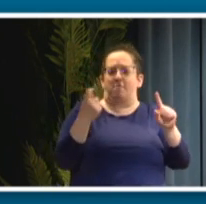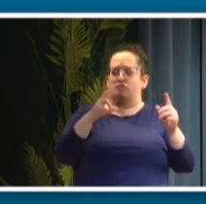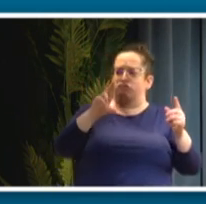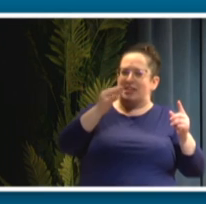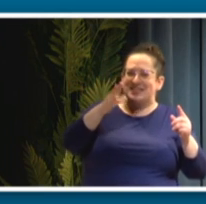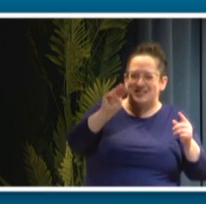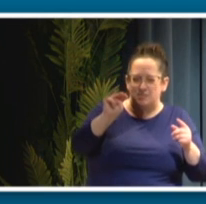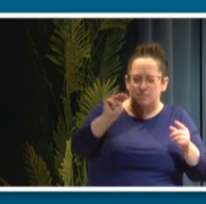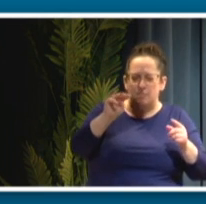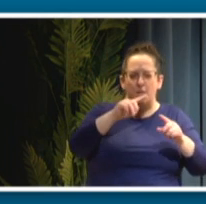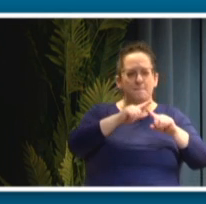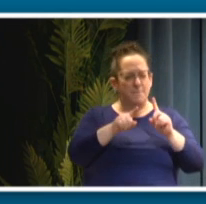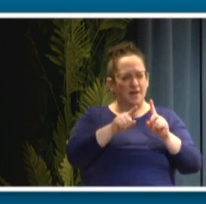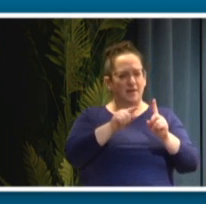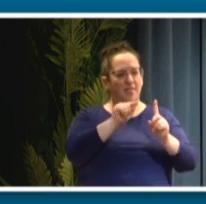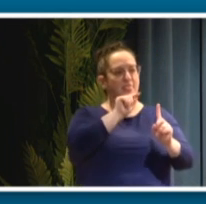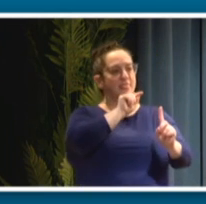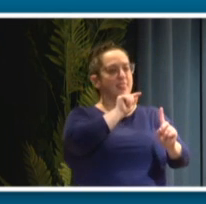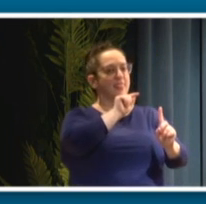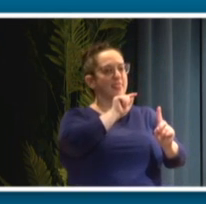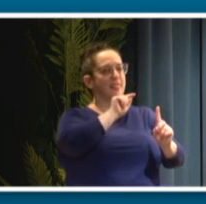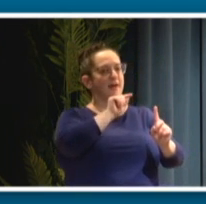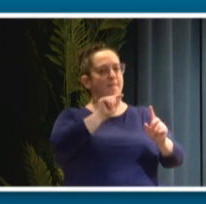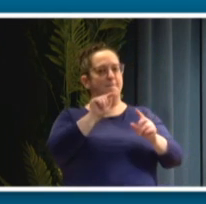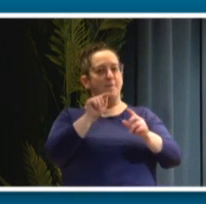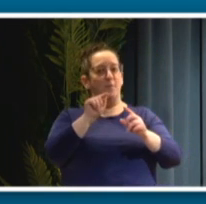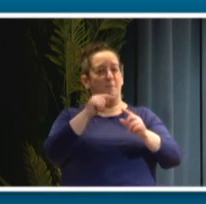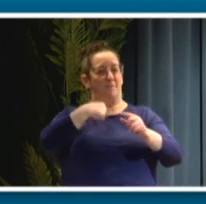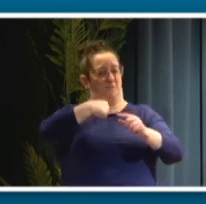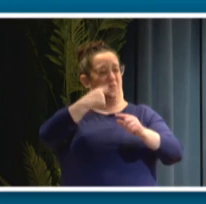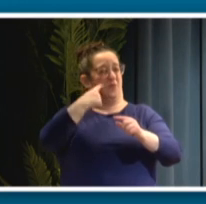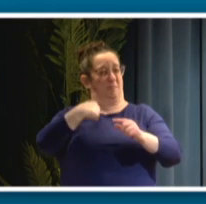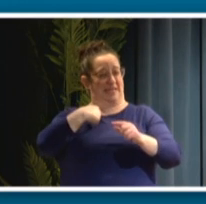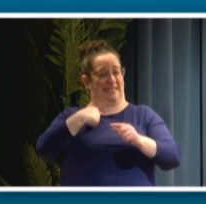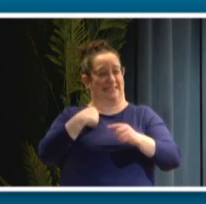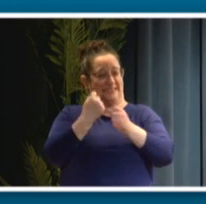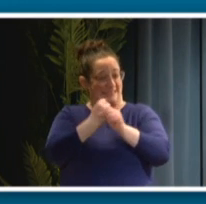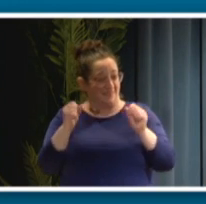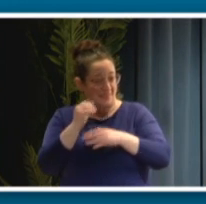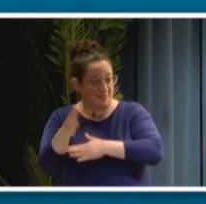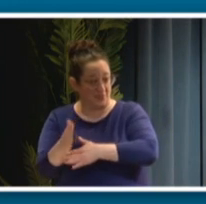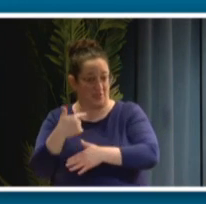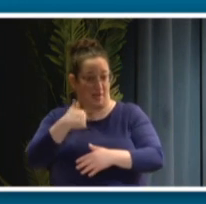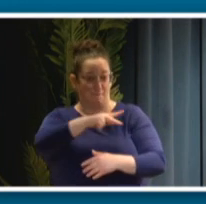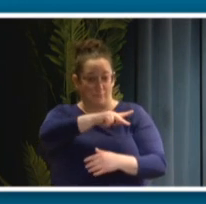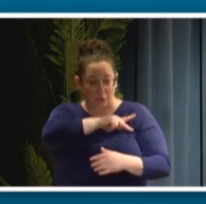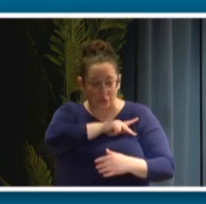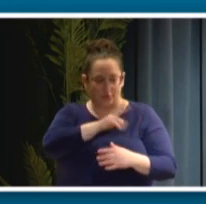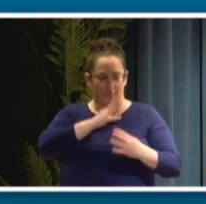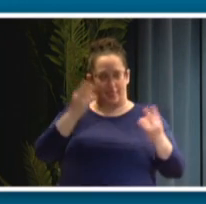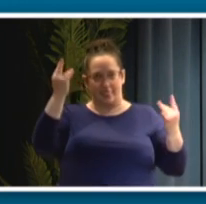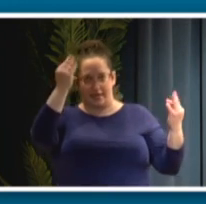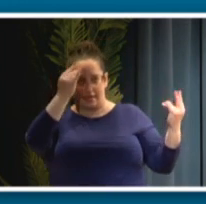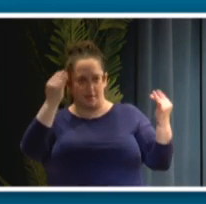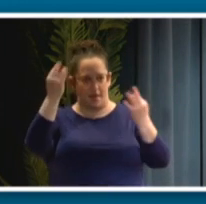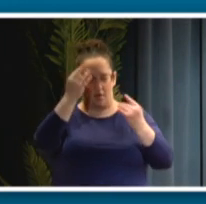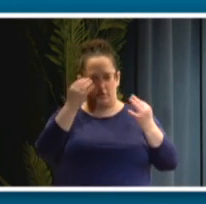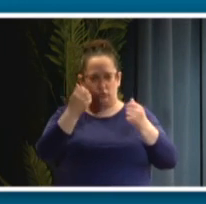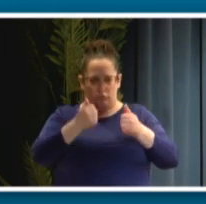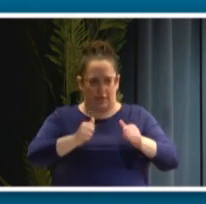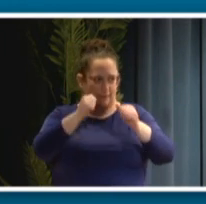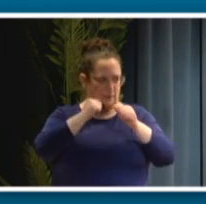there. But for me, honestly, if I were being honest with you all, I think the fish that I personally am always thinking about